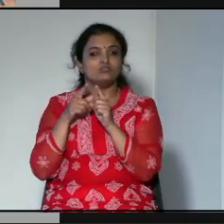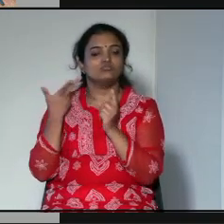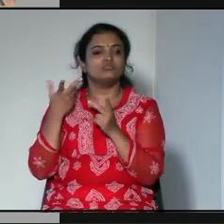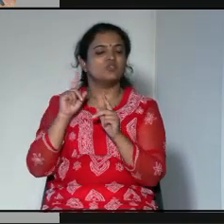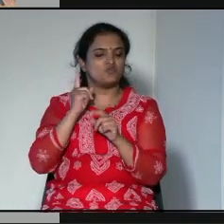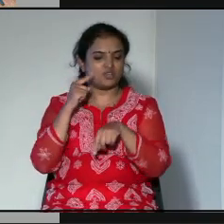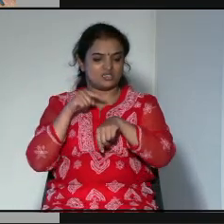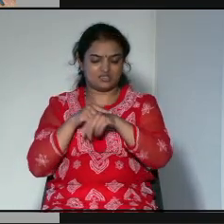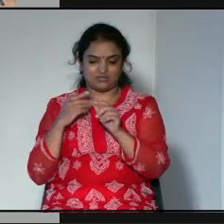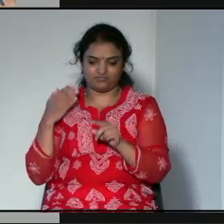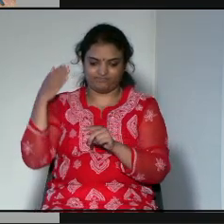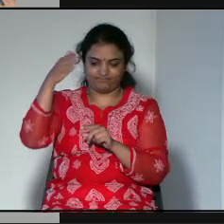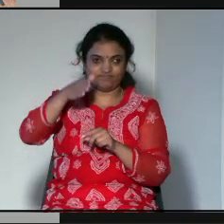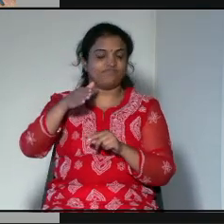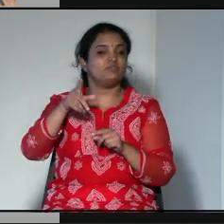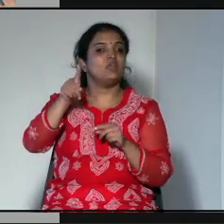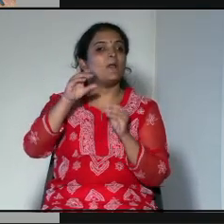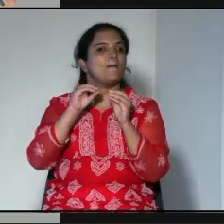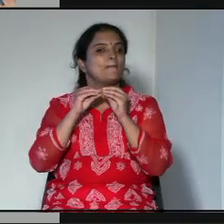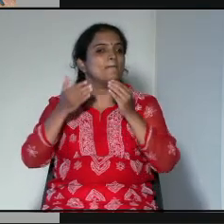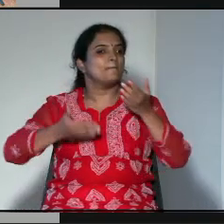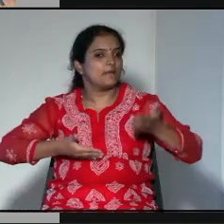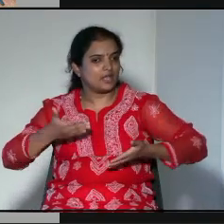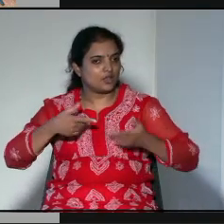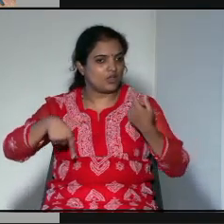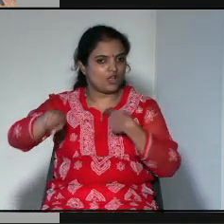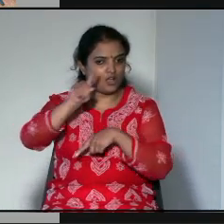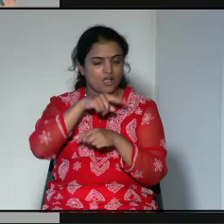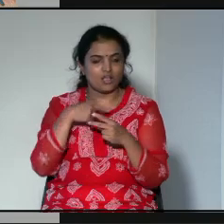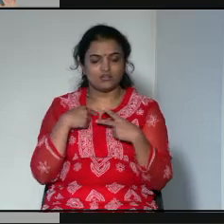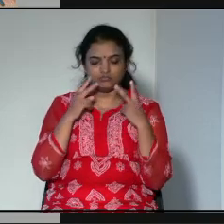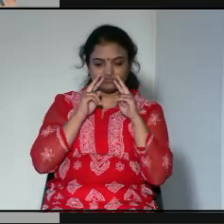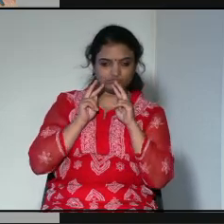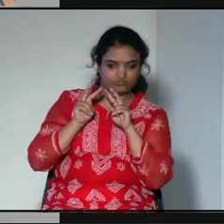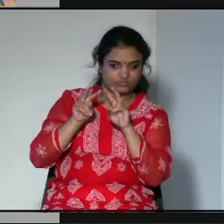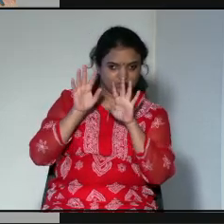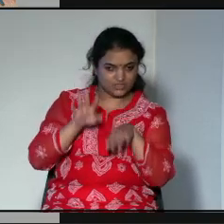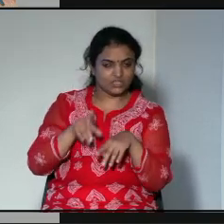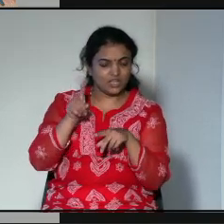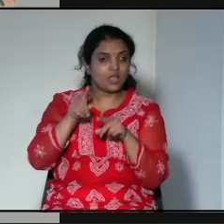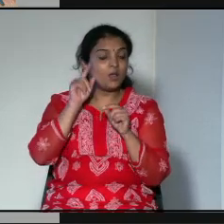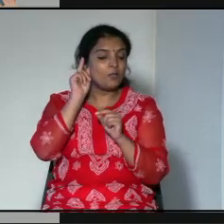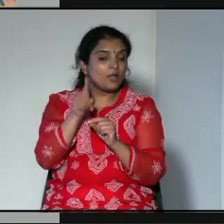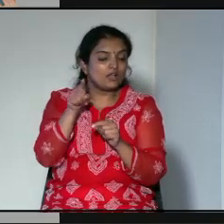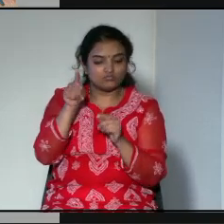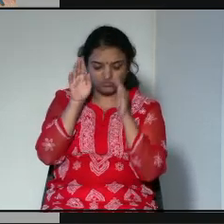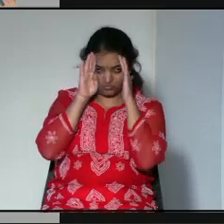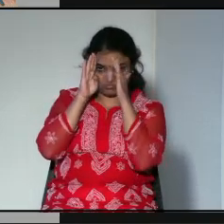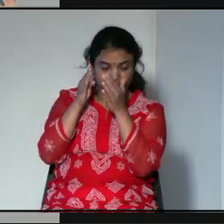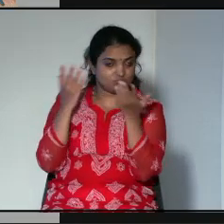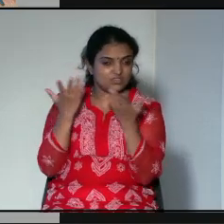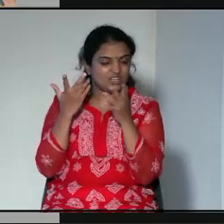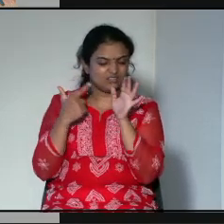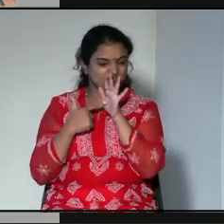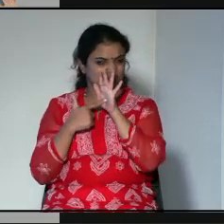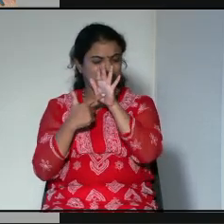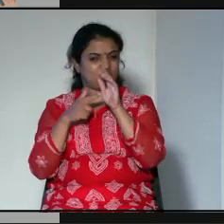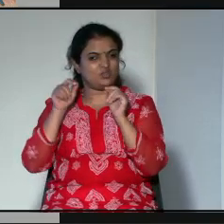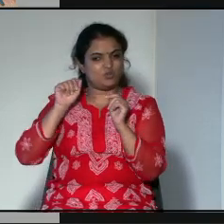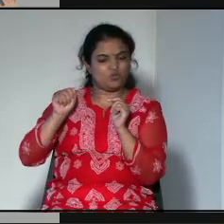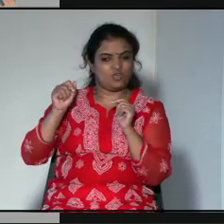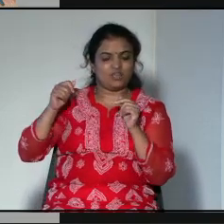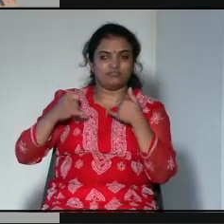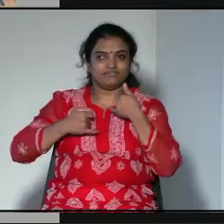and is trained in the Bengal school style. So in a way, her trajectory almost takes us through all